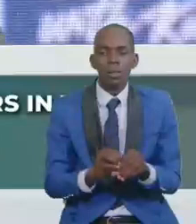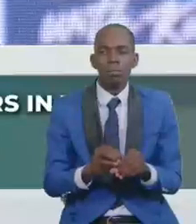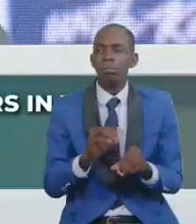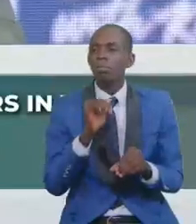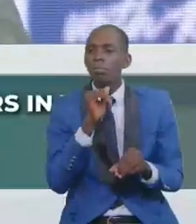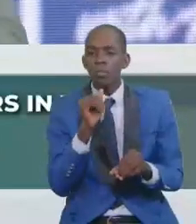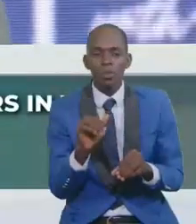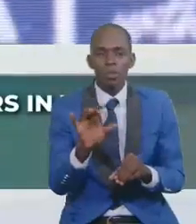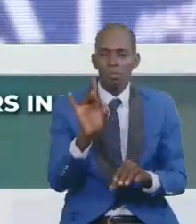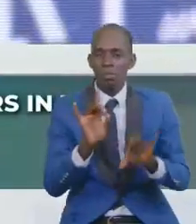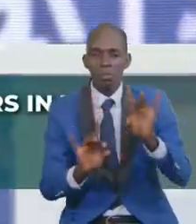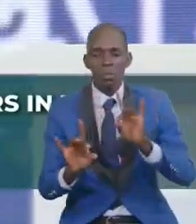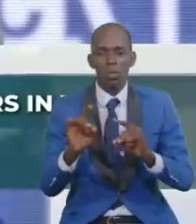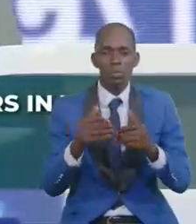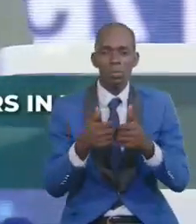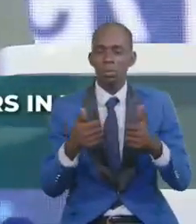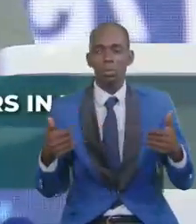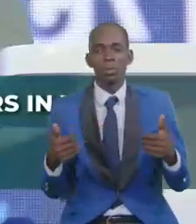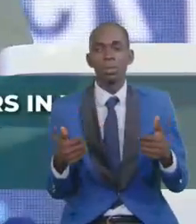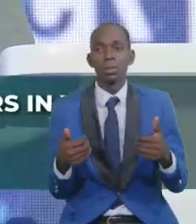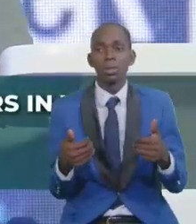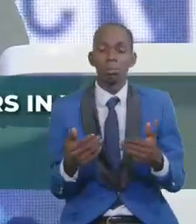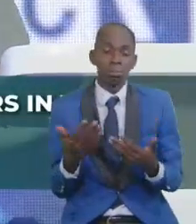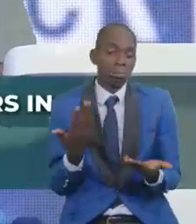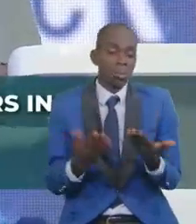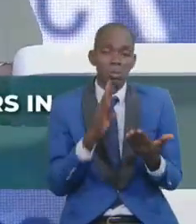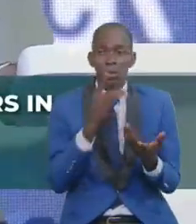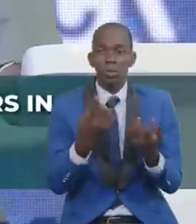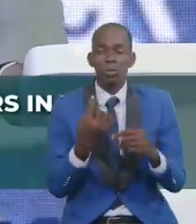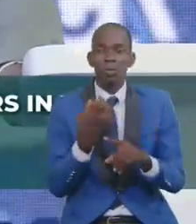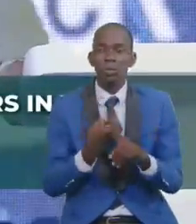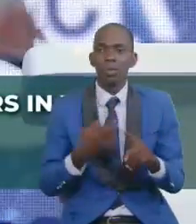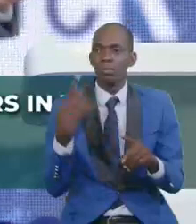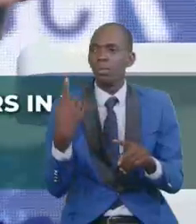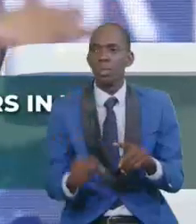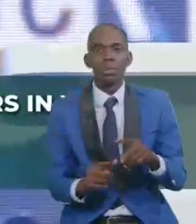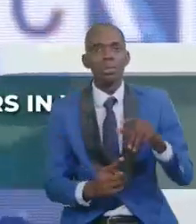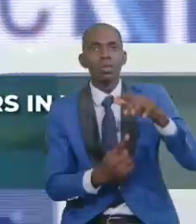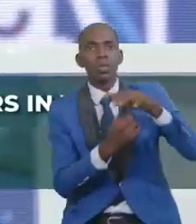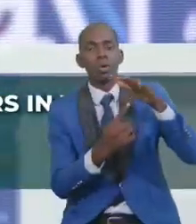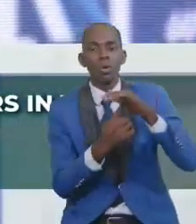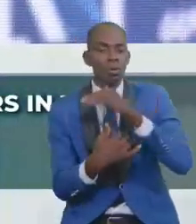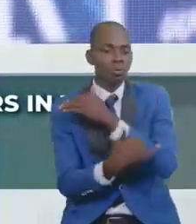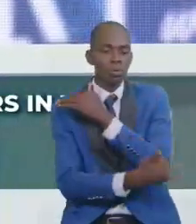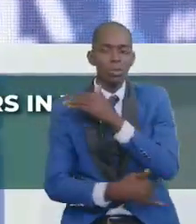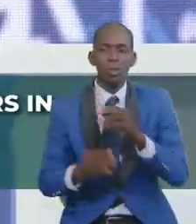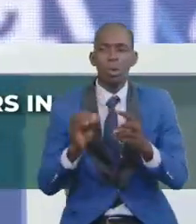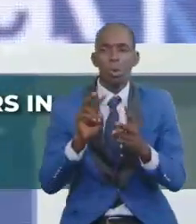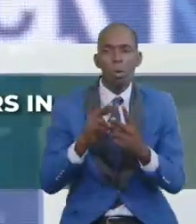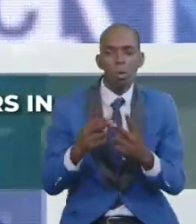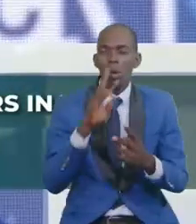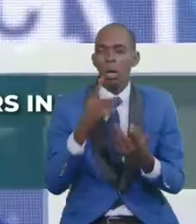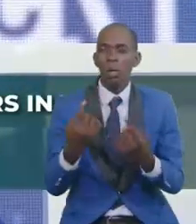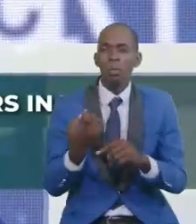discrimination. Whether you are coming from the upland country nation or you are coming to from